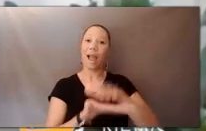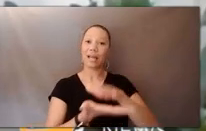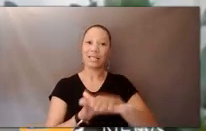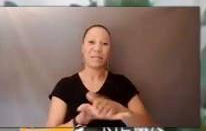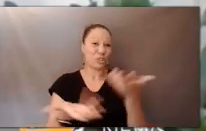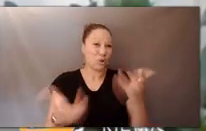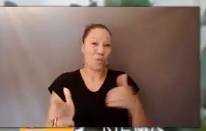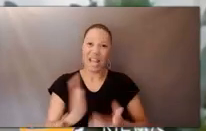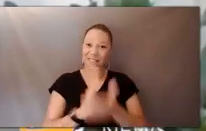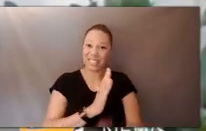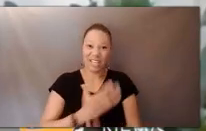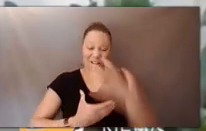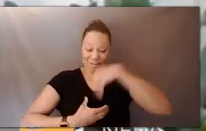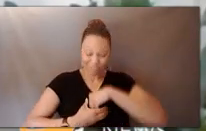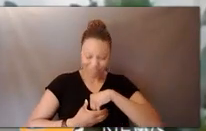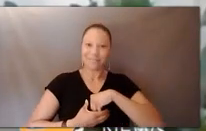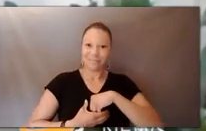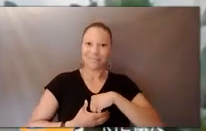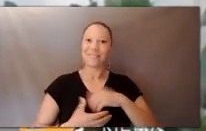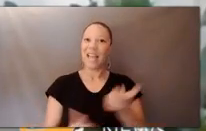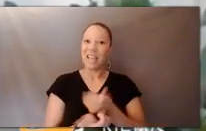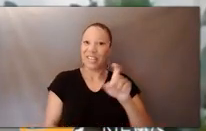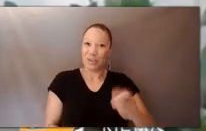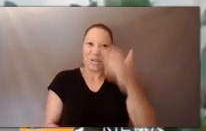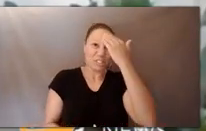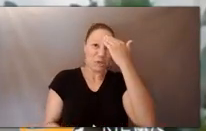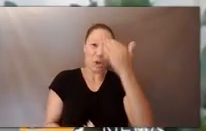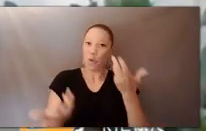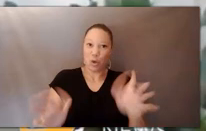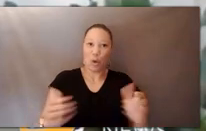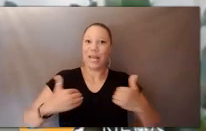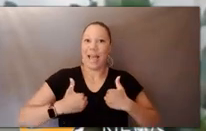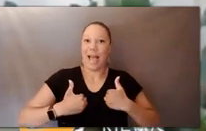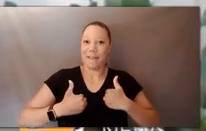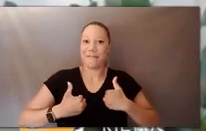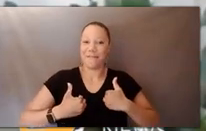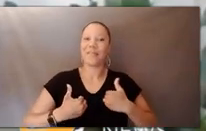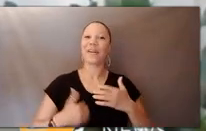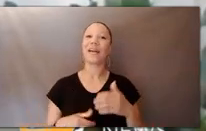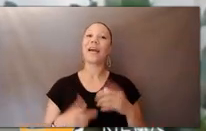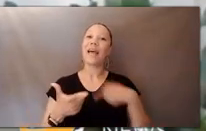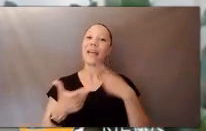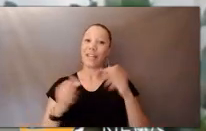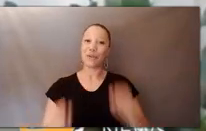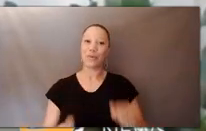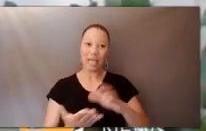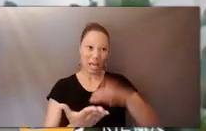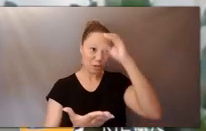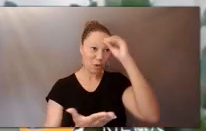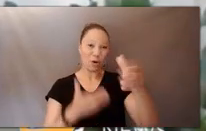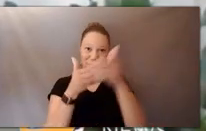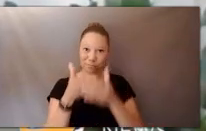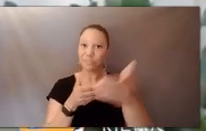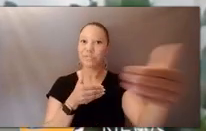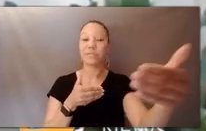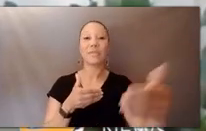you. Everything you need to know, everything you need, you have right now, so that you can learn the rest of what you need to know. And learning happens over a